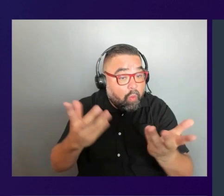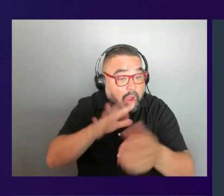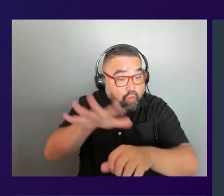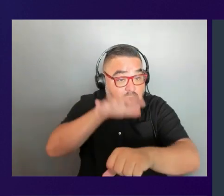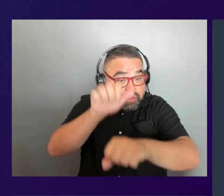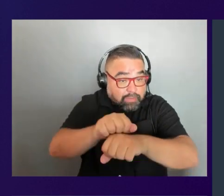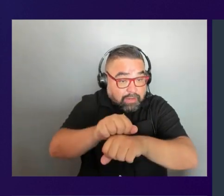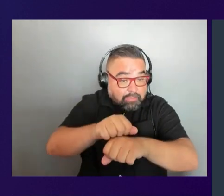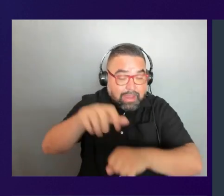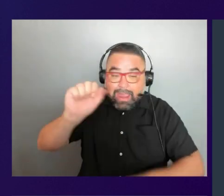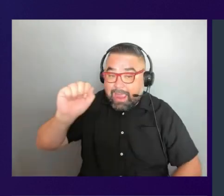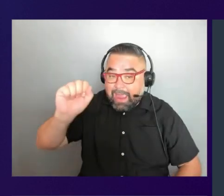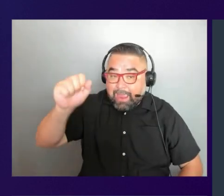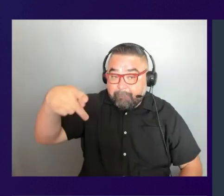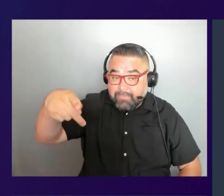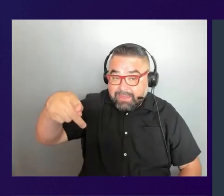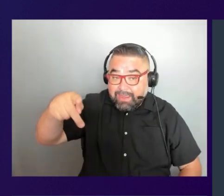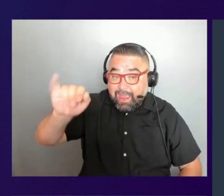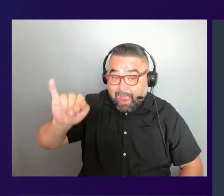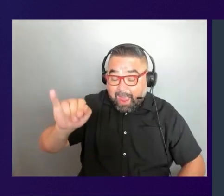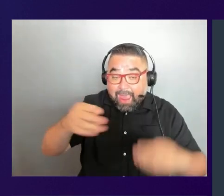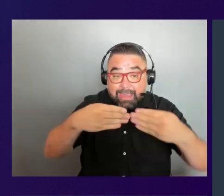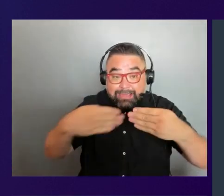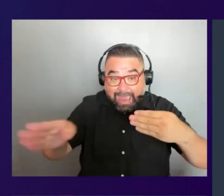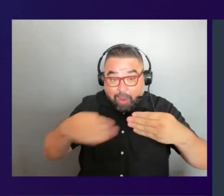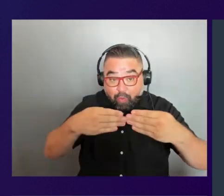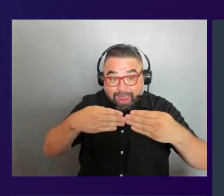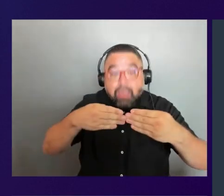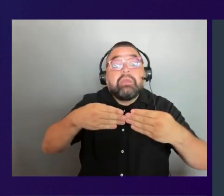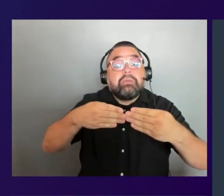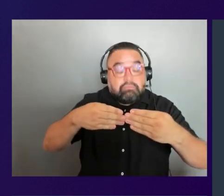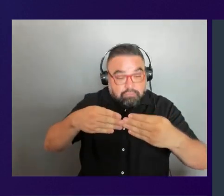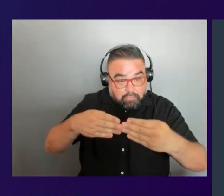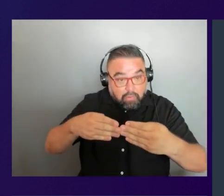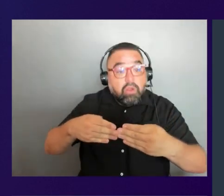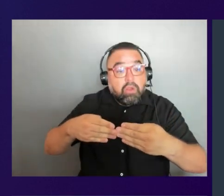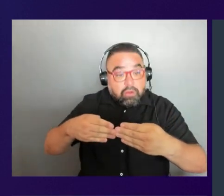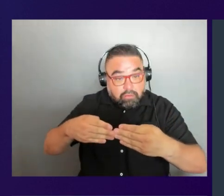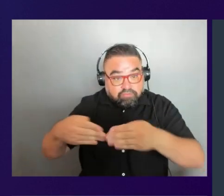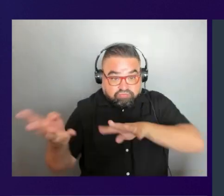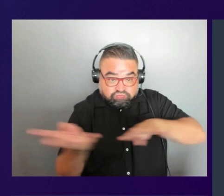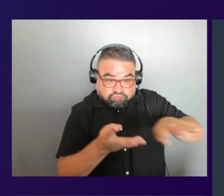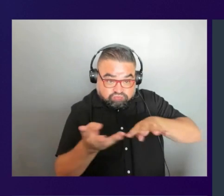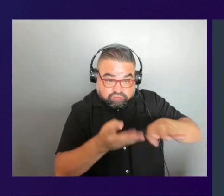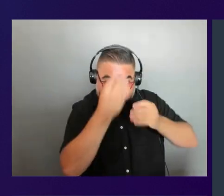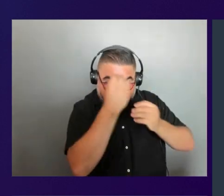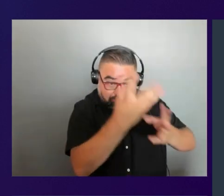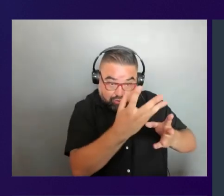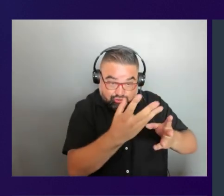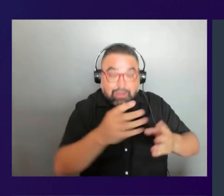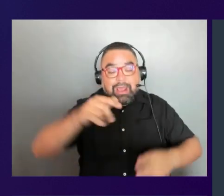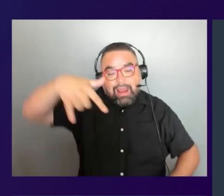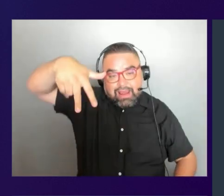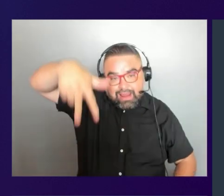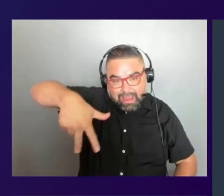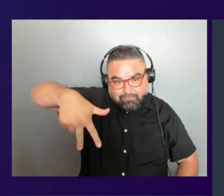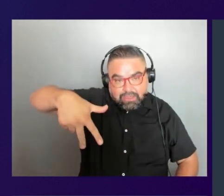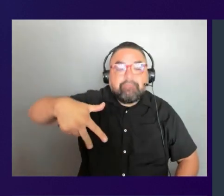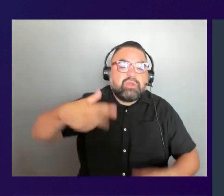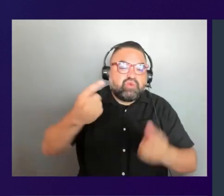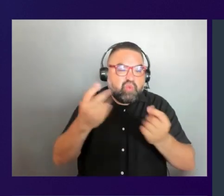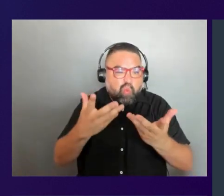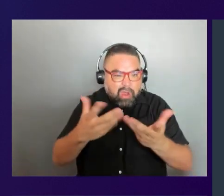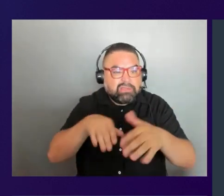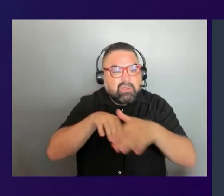gateway triggers AWS Lambda with the information supplied, and then Lambda generates the boarding passes and S3 URLs for the